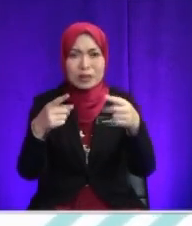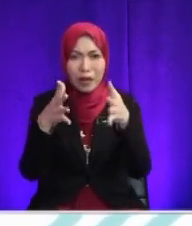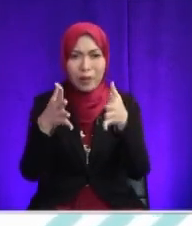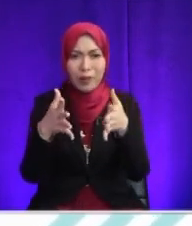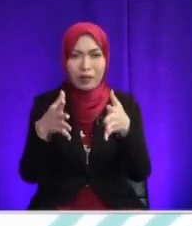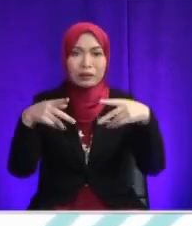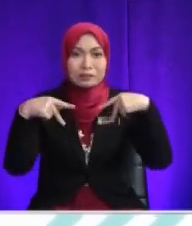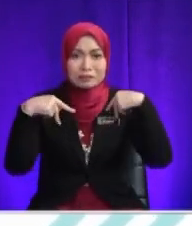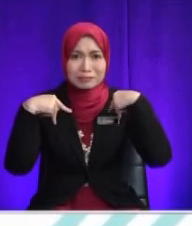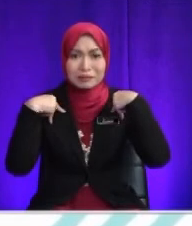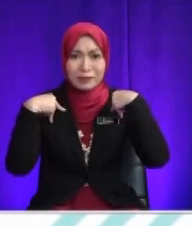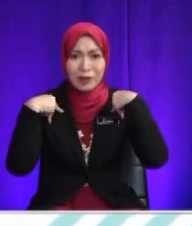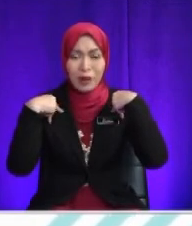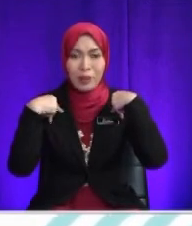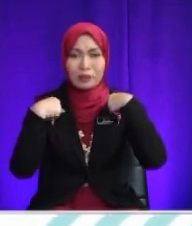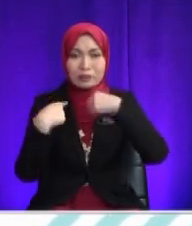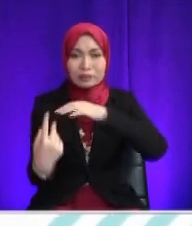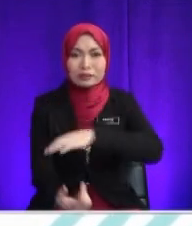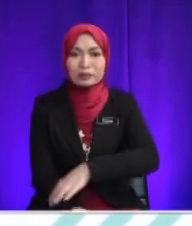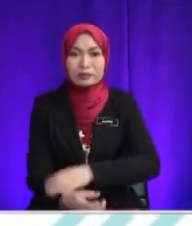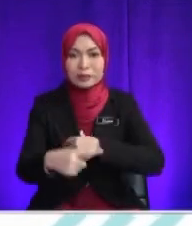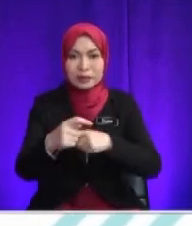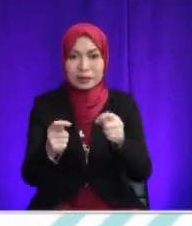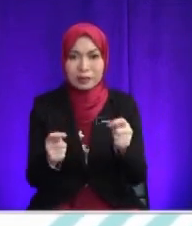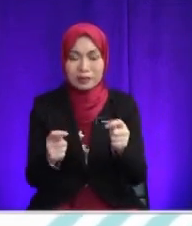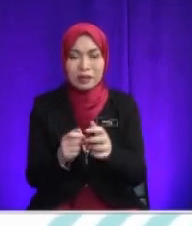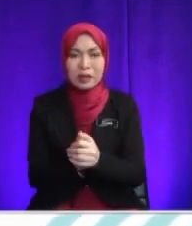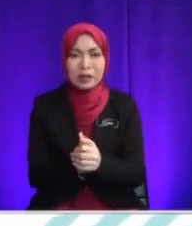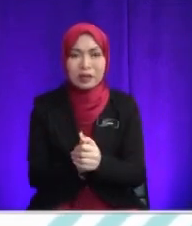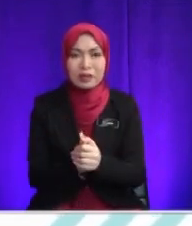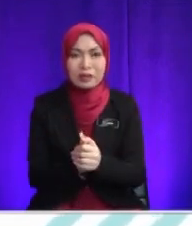Do you think it is correct? Can you show me your cards?